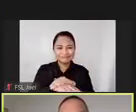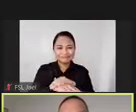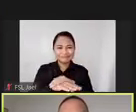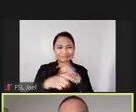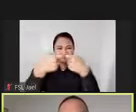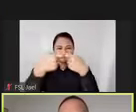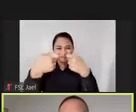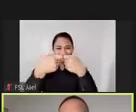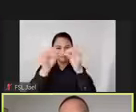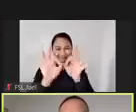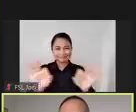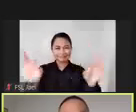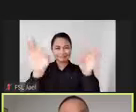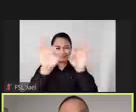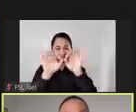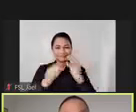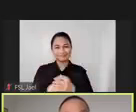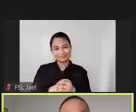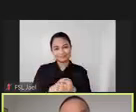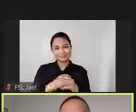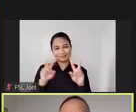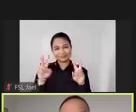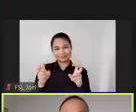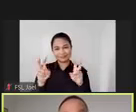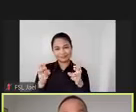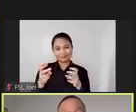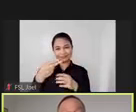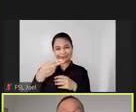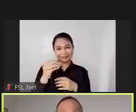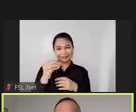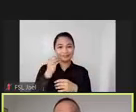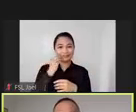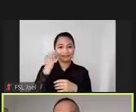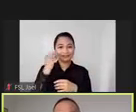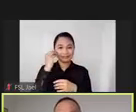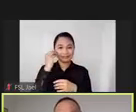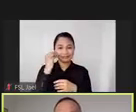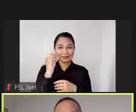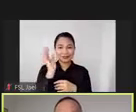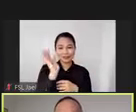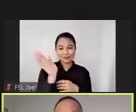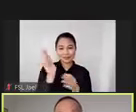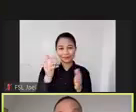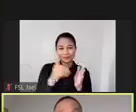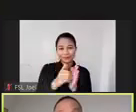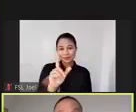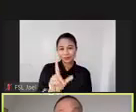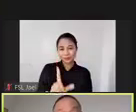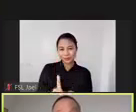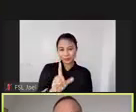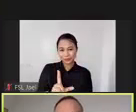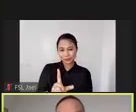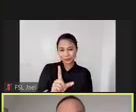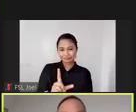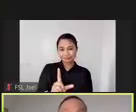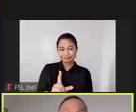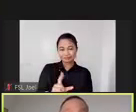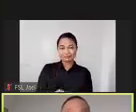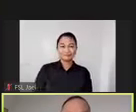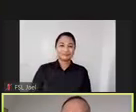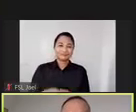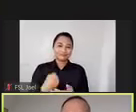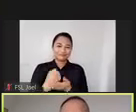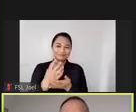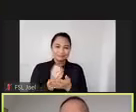households have electricity flowing in their homes now. Many are unable to pay for their own